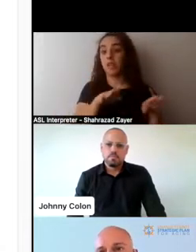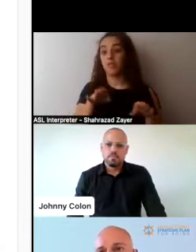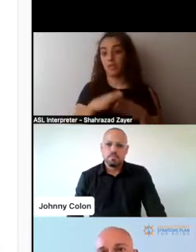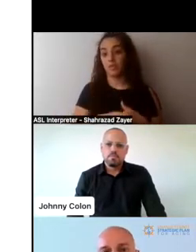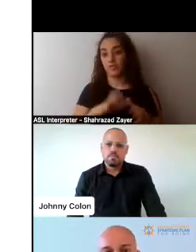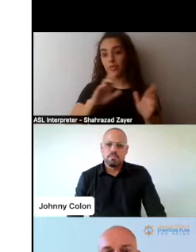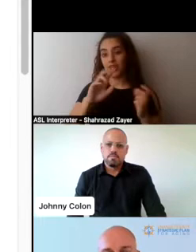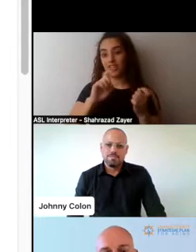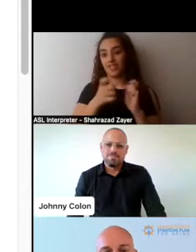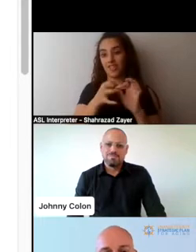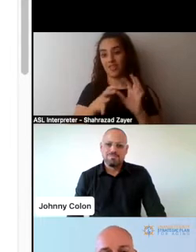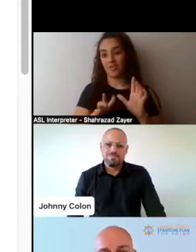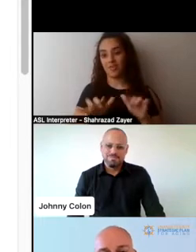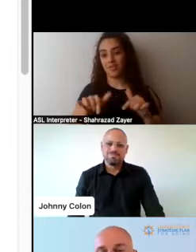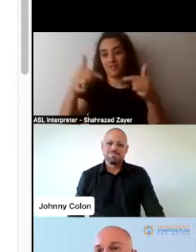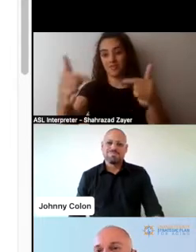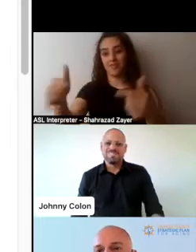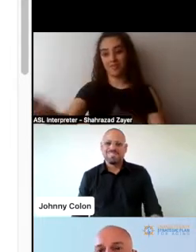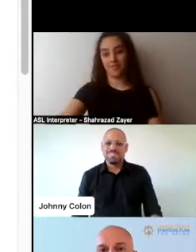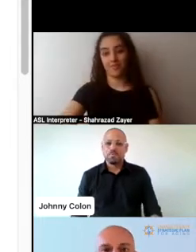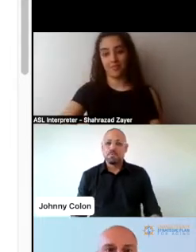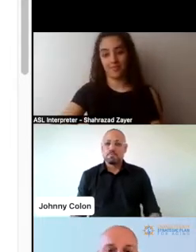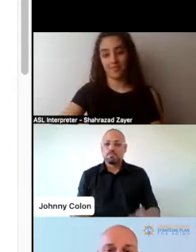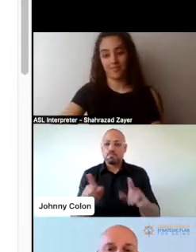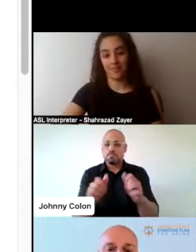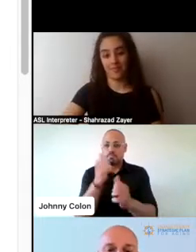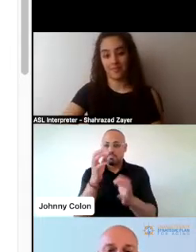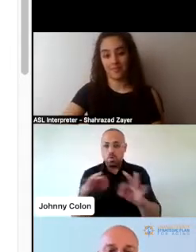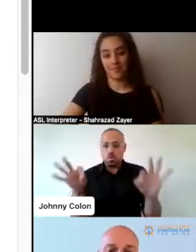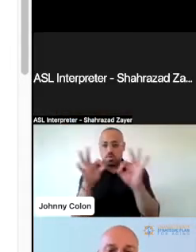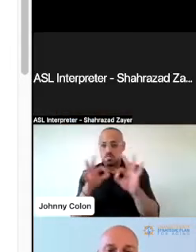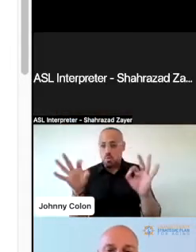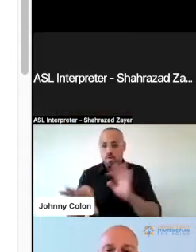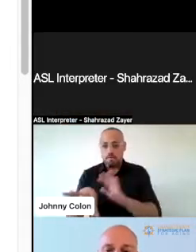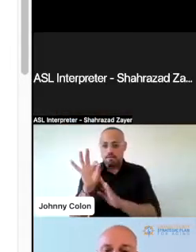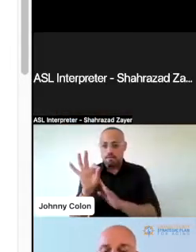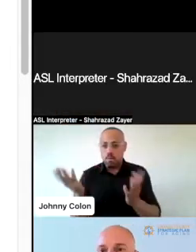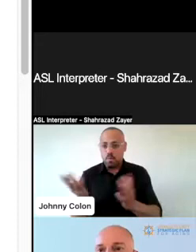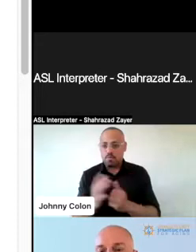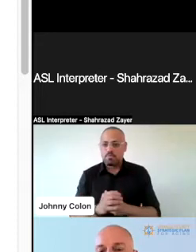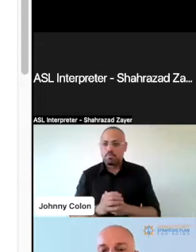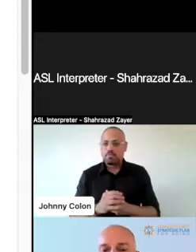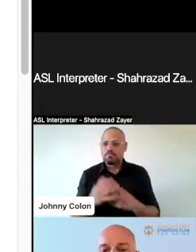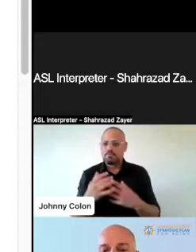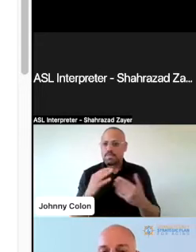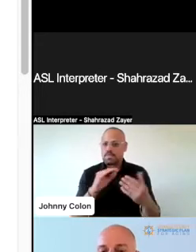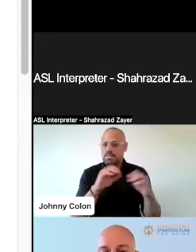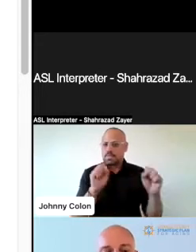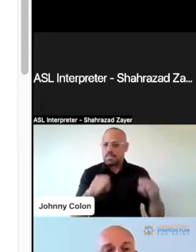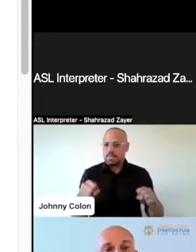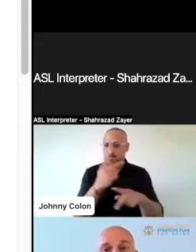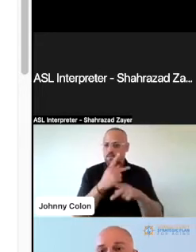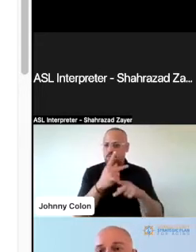But also one of the most important revelations is that strengthening the system of care